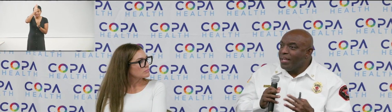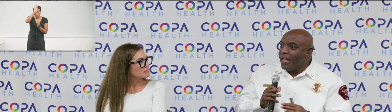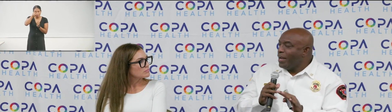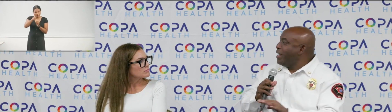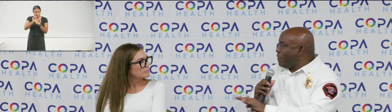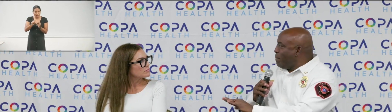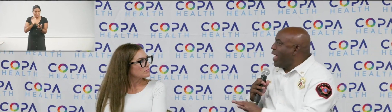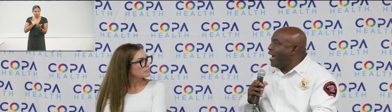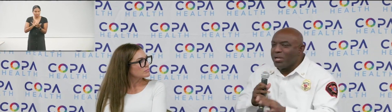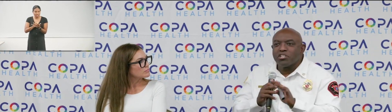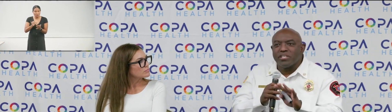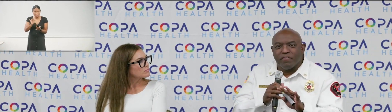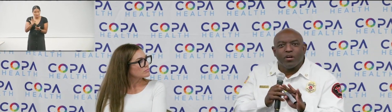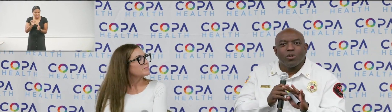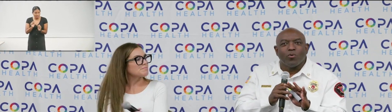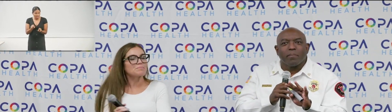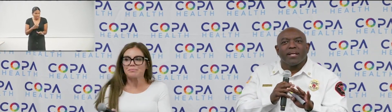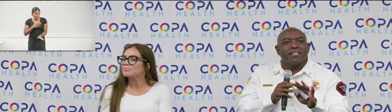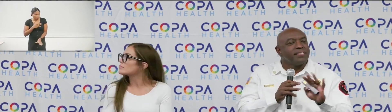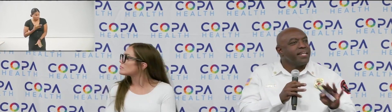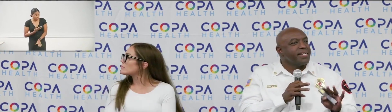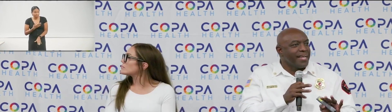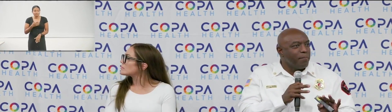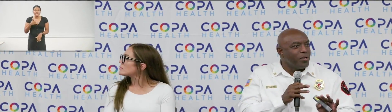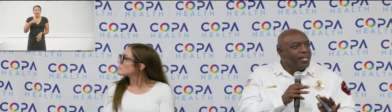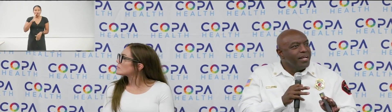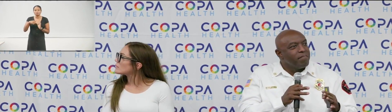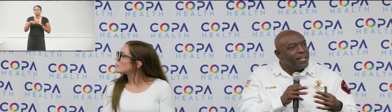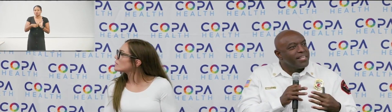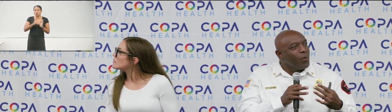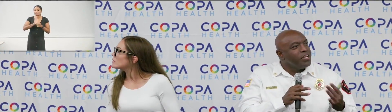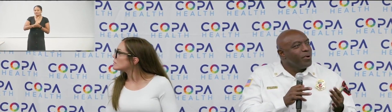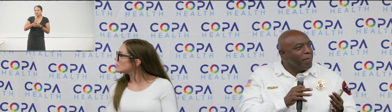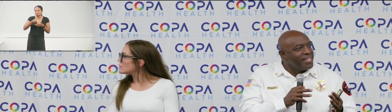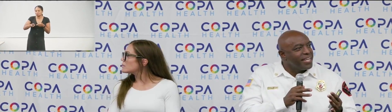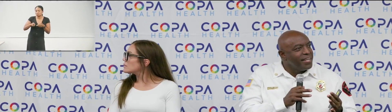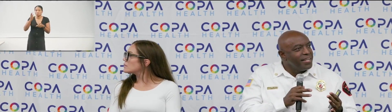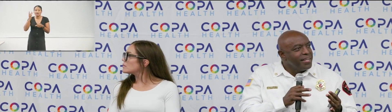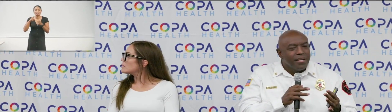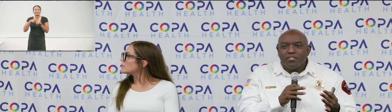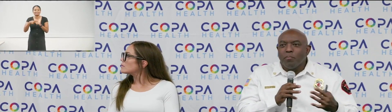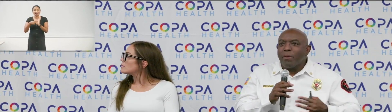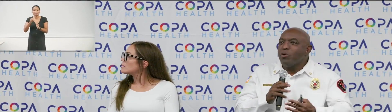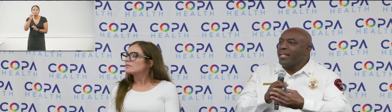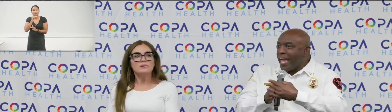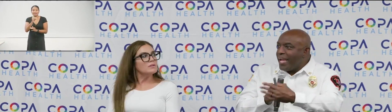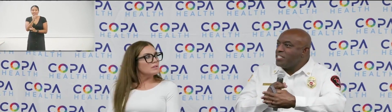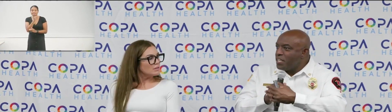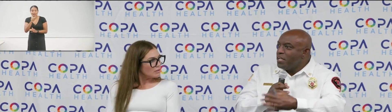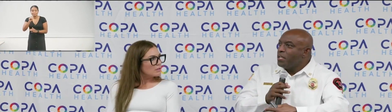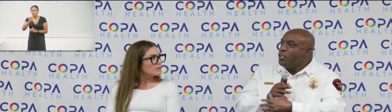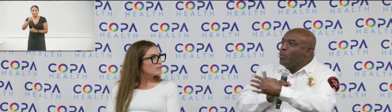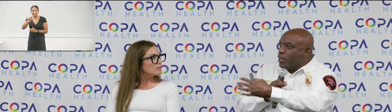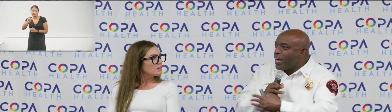out. And if I may, I'm going to show this video real quick because this is an example of things that we do in Mesa to be able to